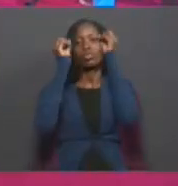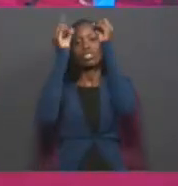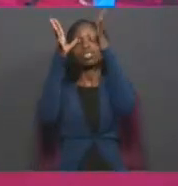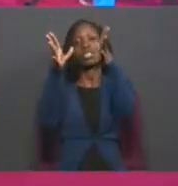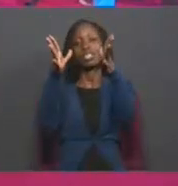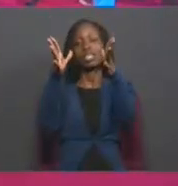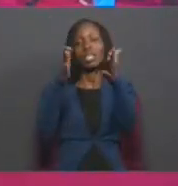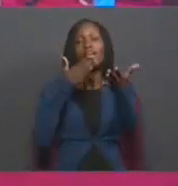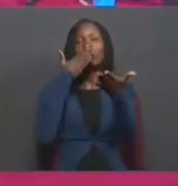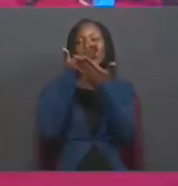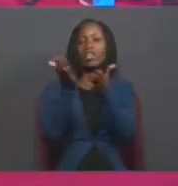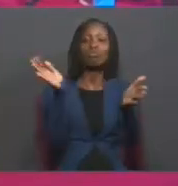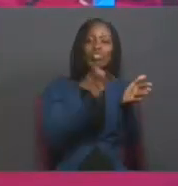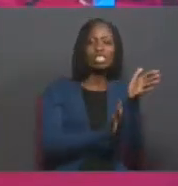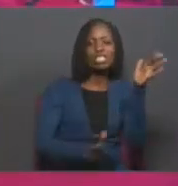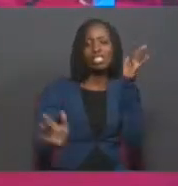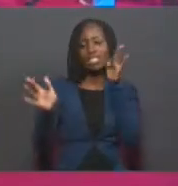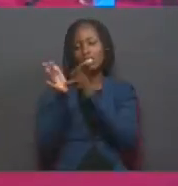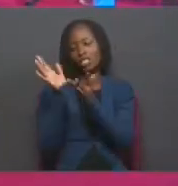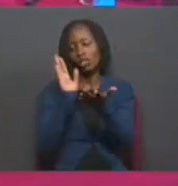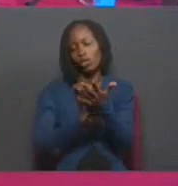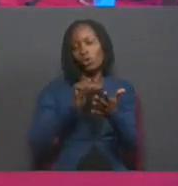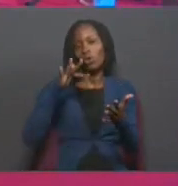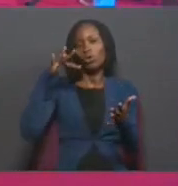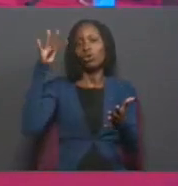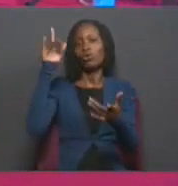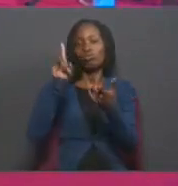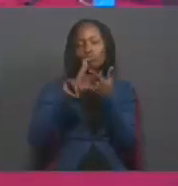shout. Hallelujah. Thank you, Lord.